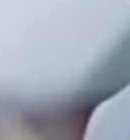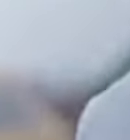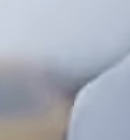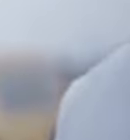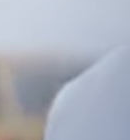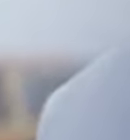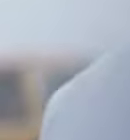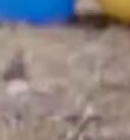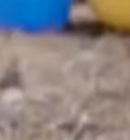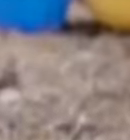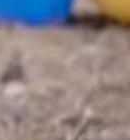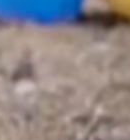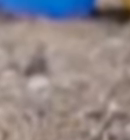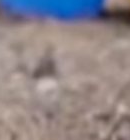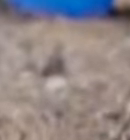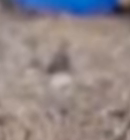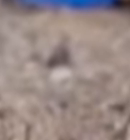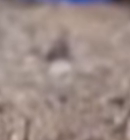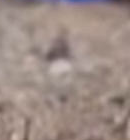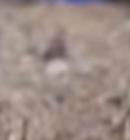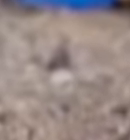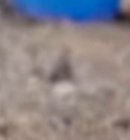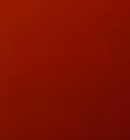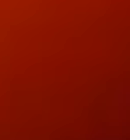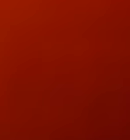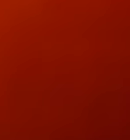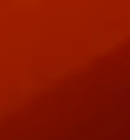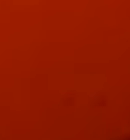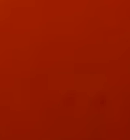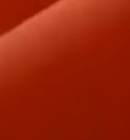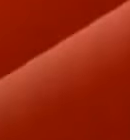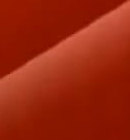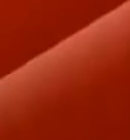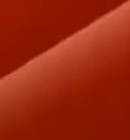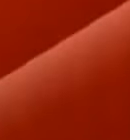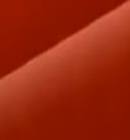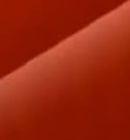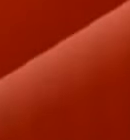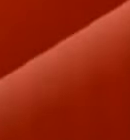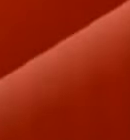kukosa kwa muda unaofaa, kama nilivyoshauriwa na daktari.